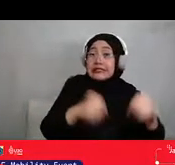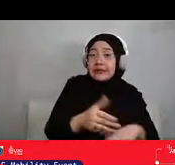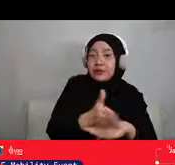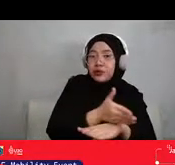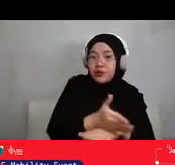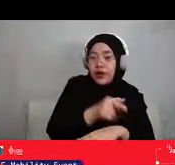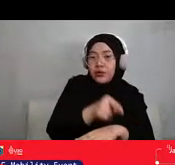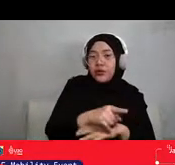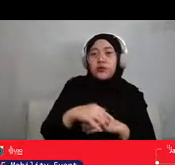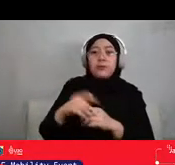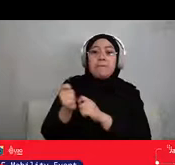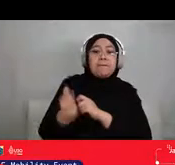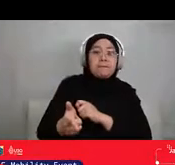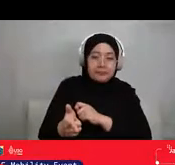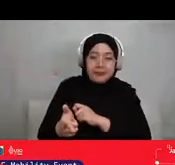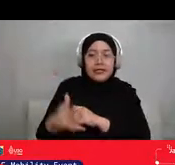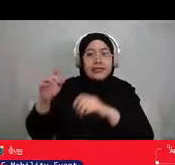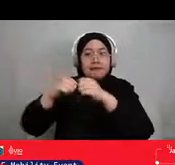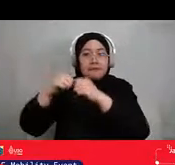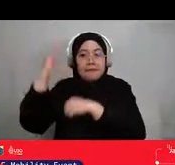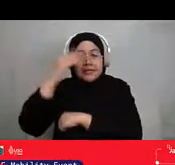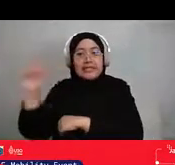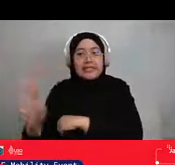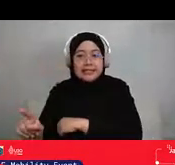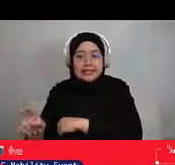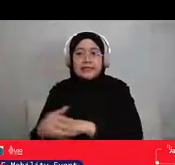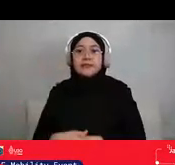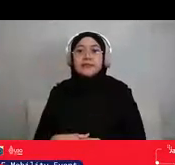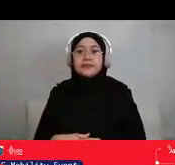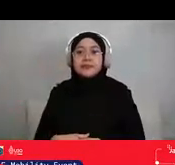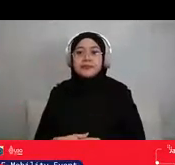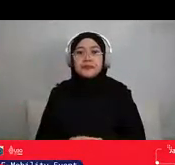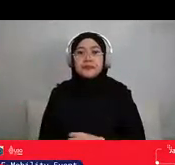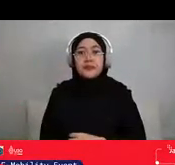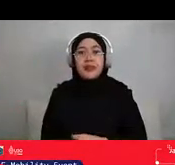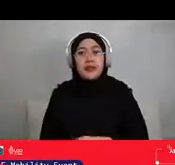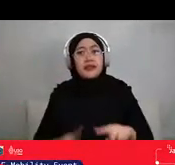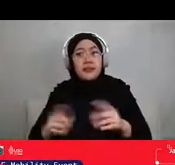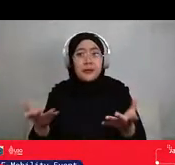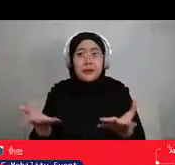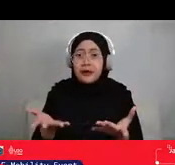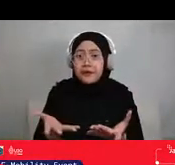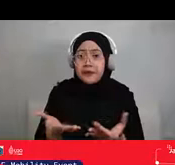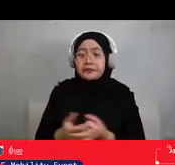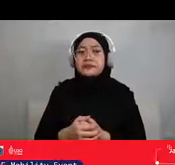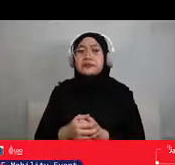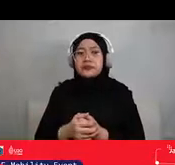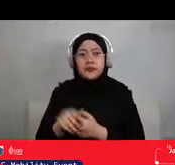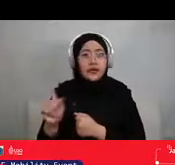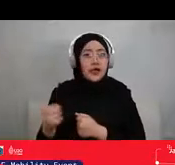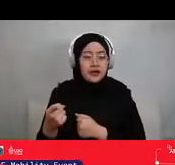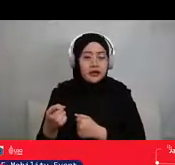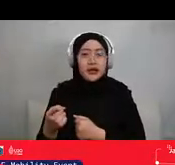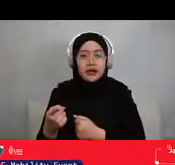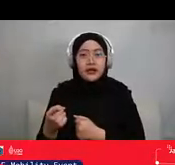for the diesel bus. So in this case, what is happening for the utility, which may have a very good financial strength, so they are using